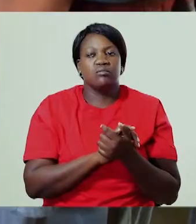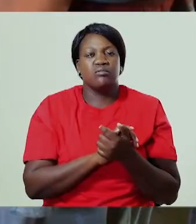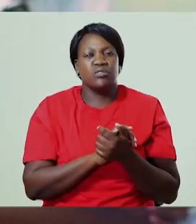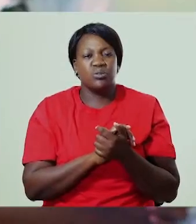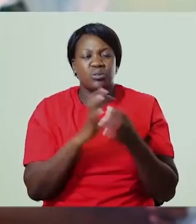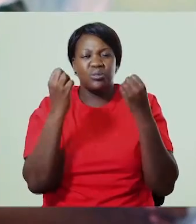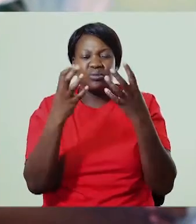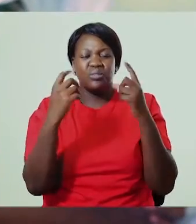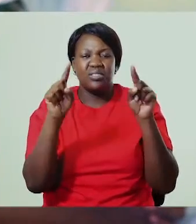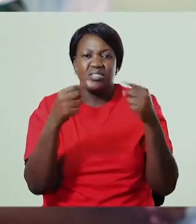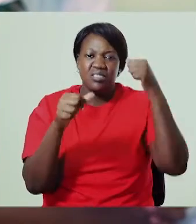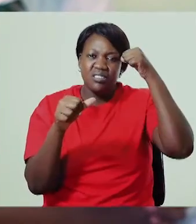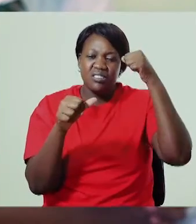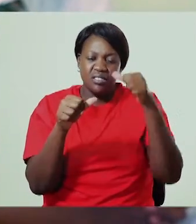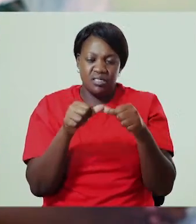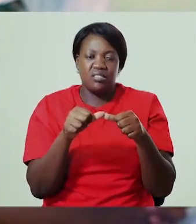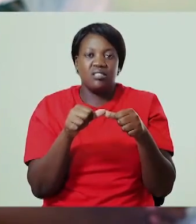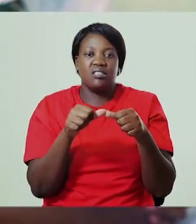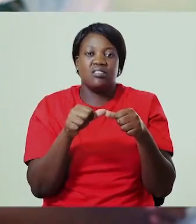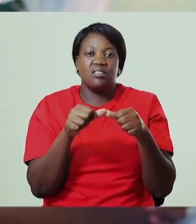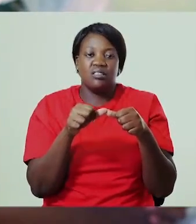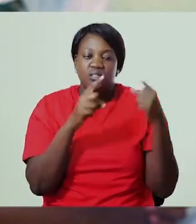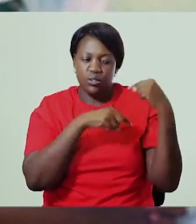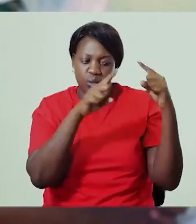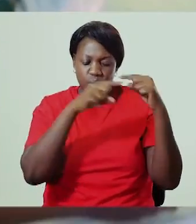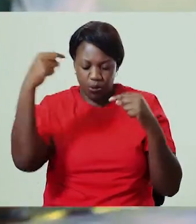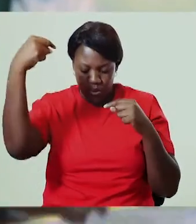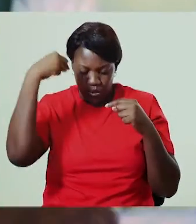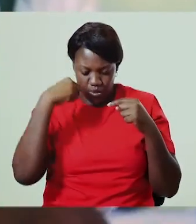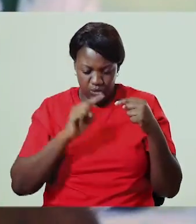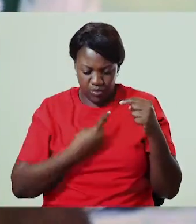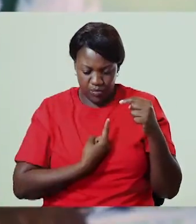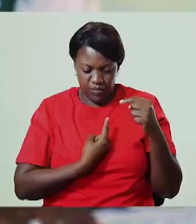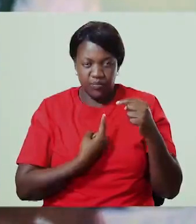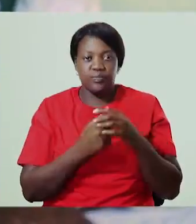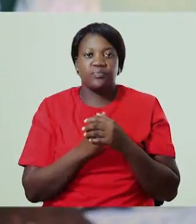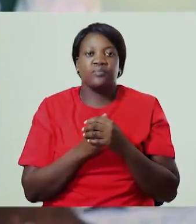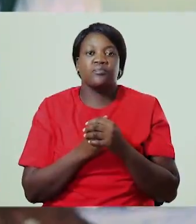lot to remember. Give me a second, ma'am, while I reflect on what I've learned today. Okay.